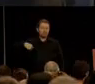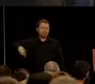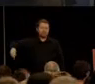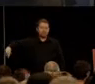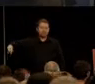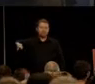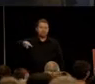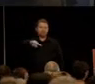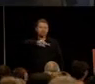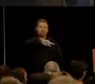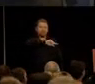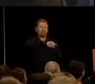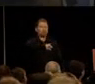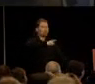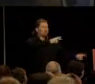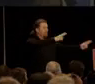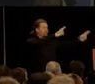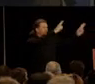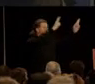proudly we